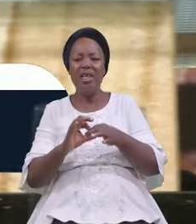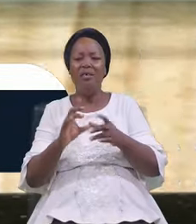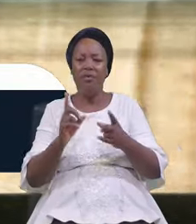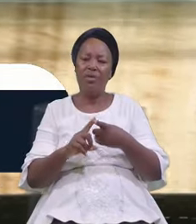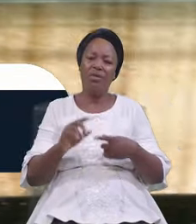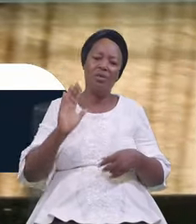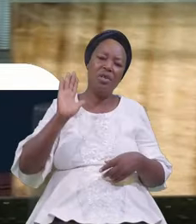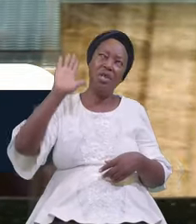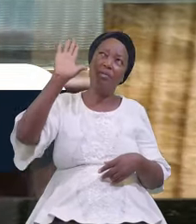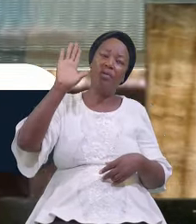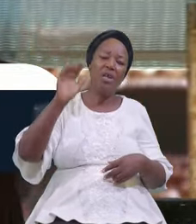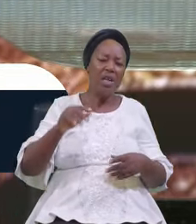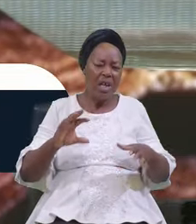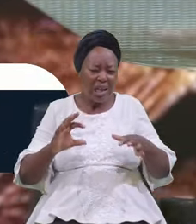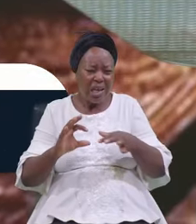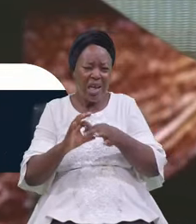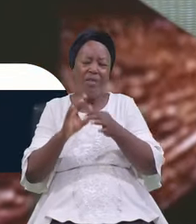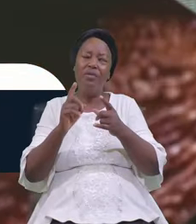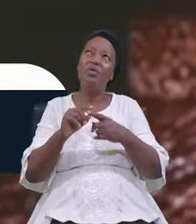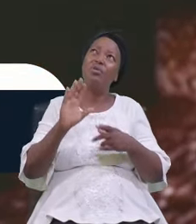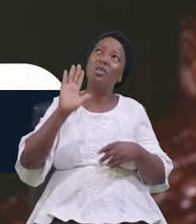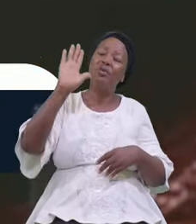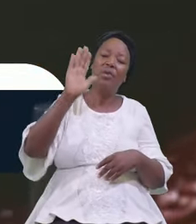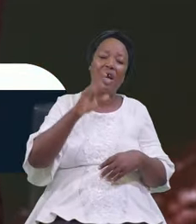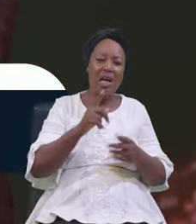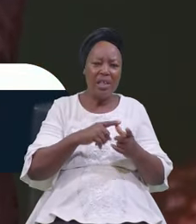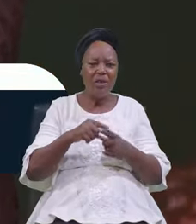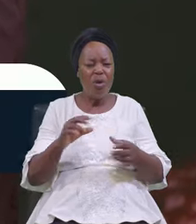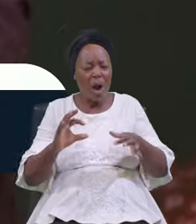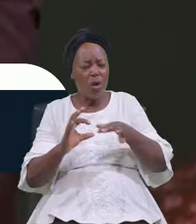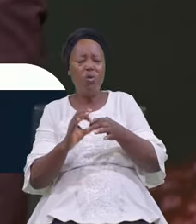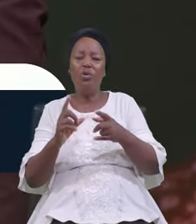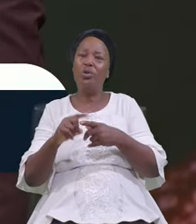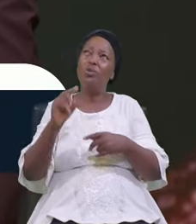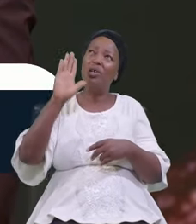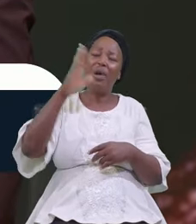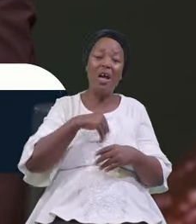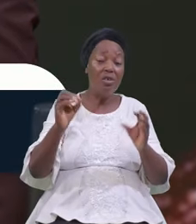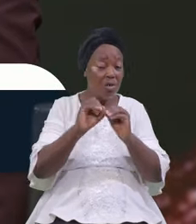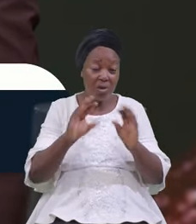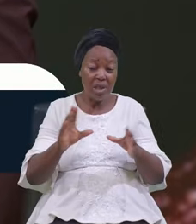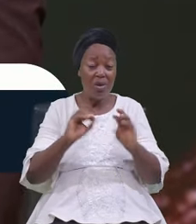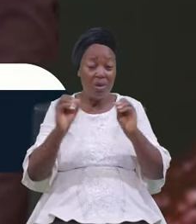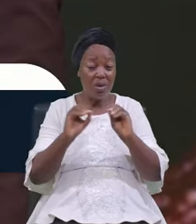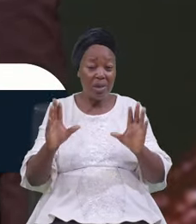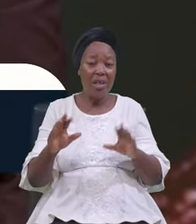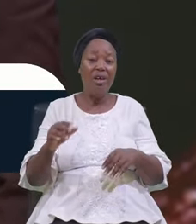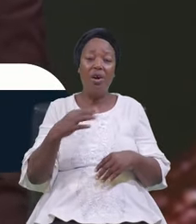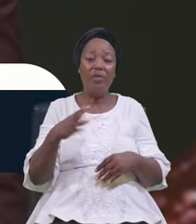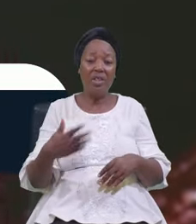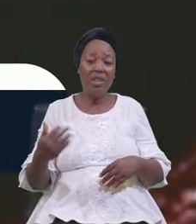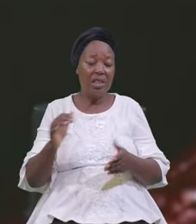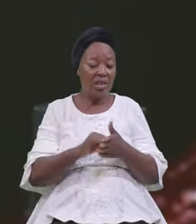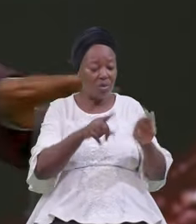him." Cleave unto him. You're glued to him, and nothing of the things that